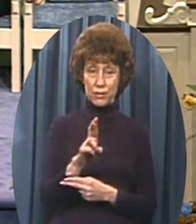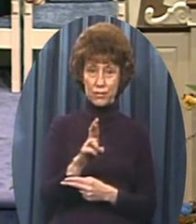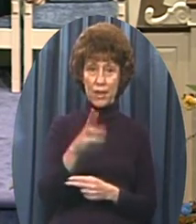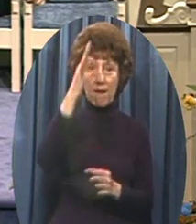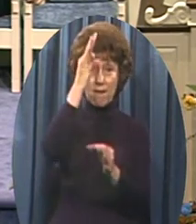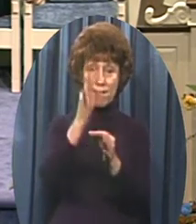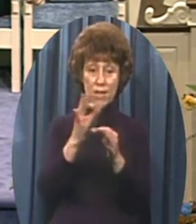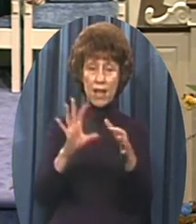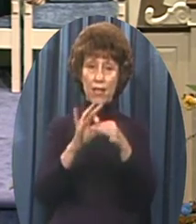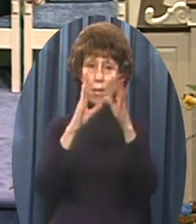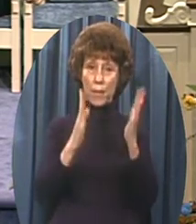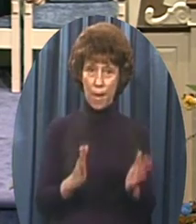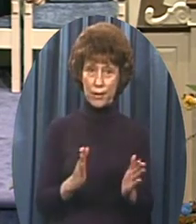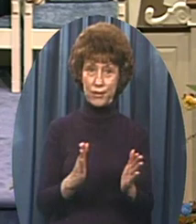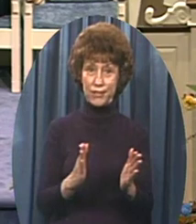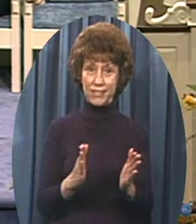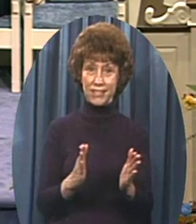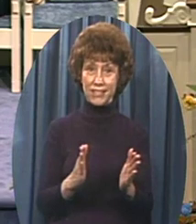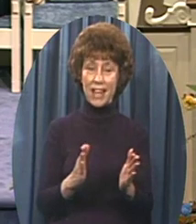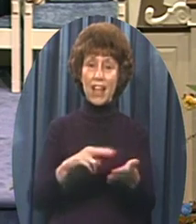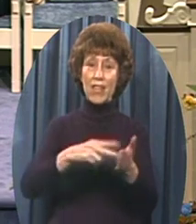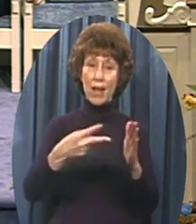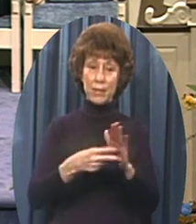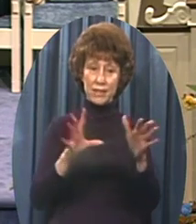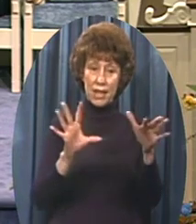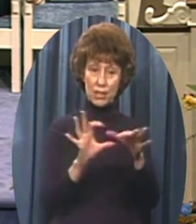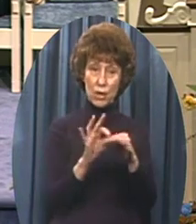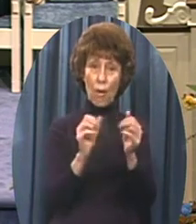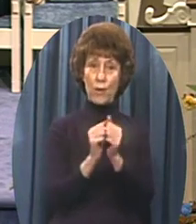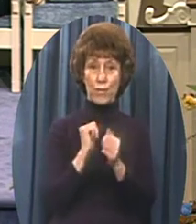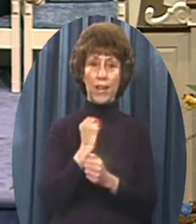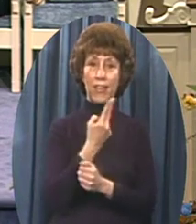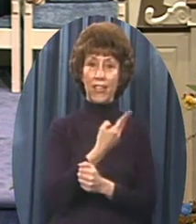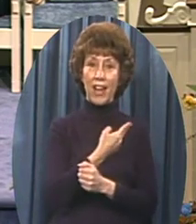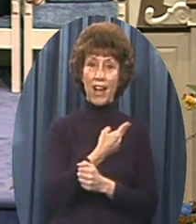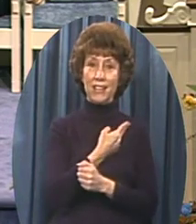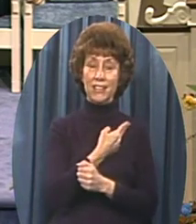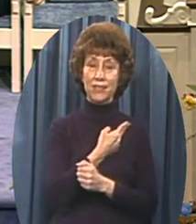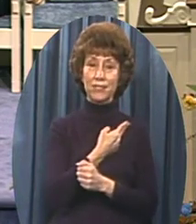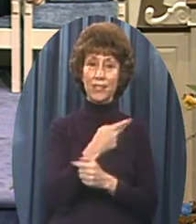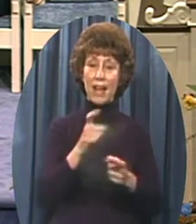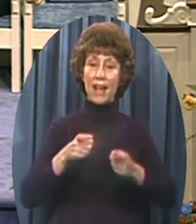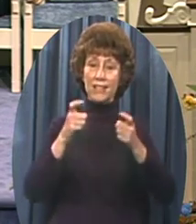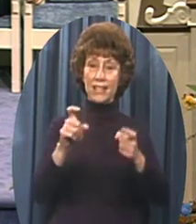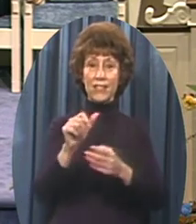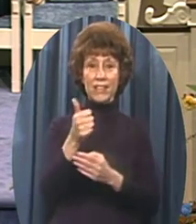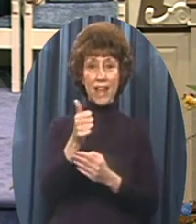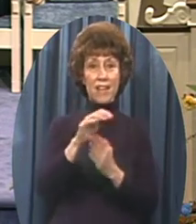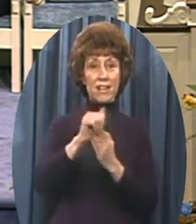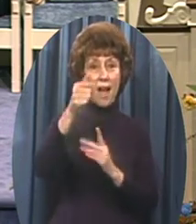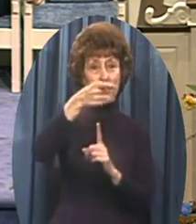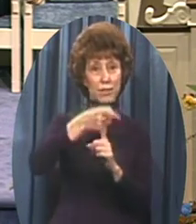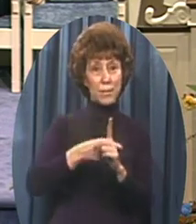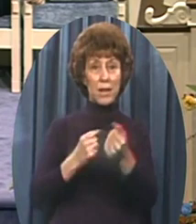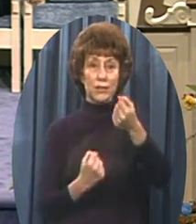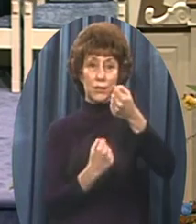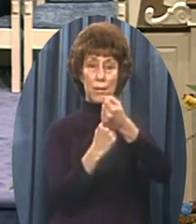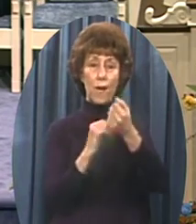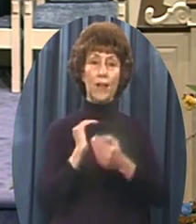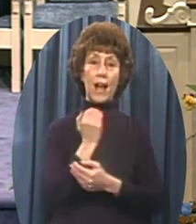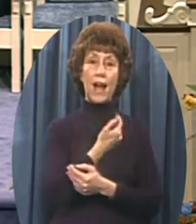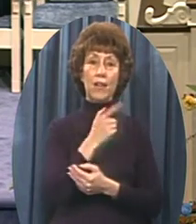partners pray for us regularly. Faith partners are the ones who give $10 a month or more to support our television